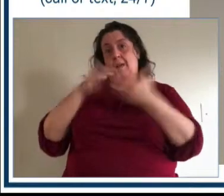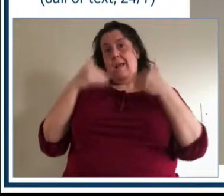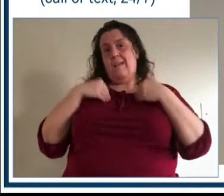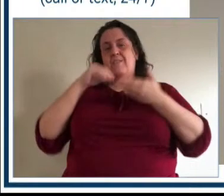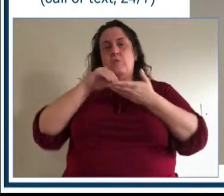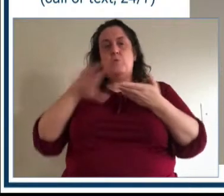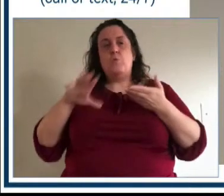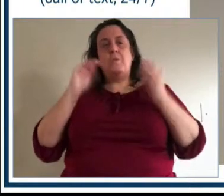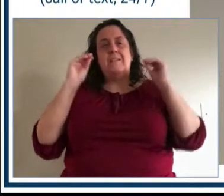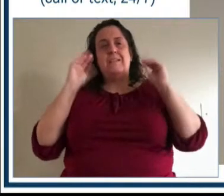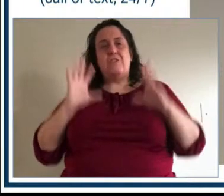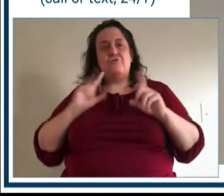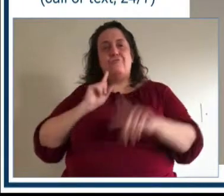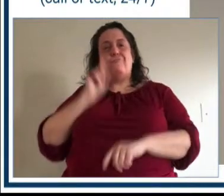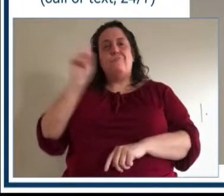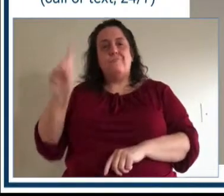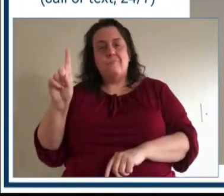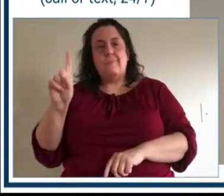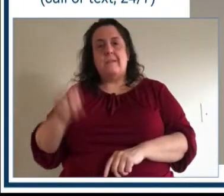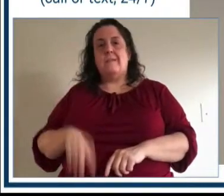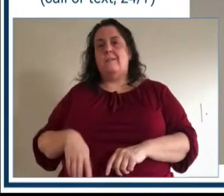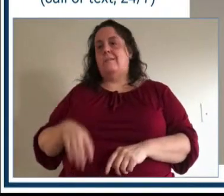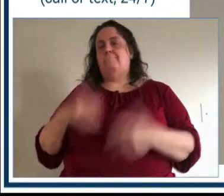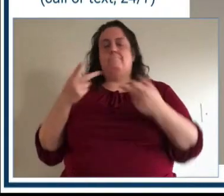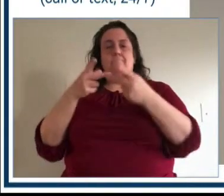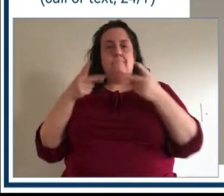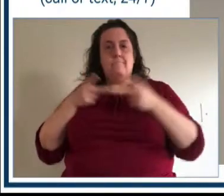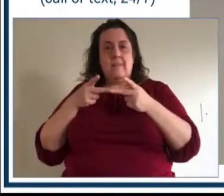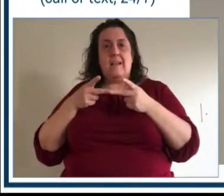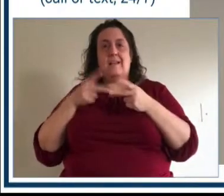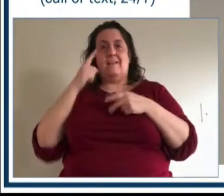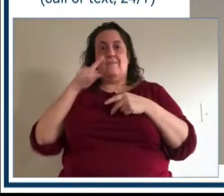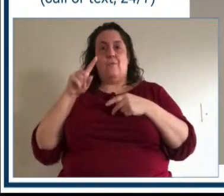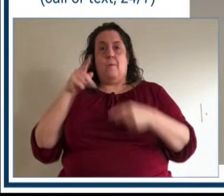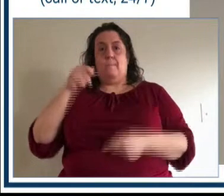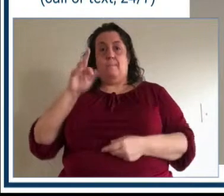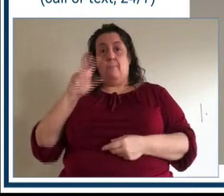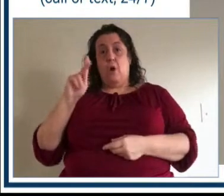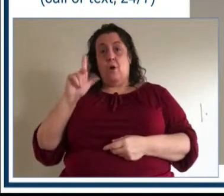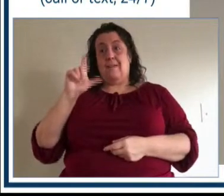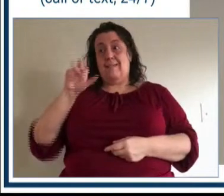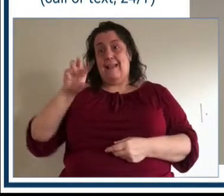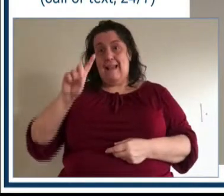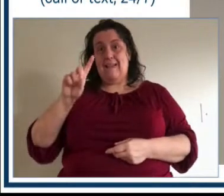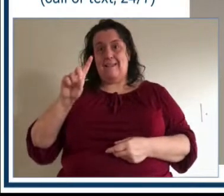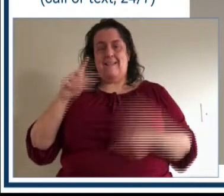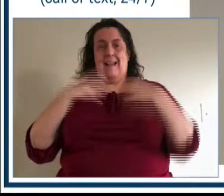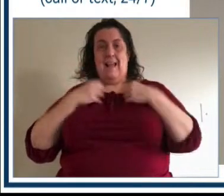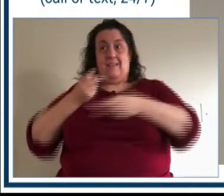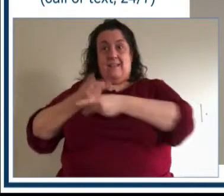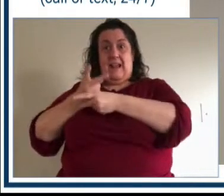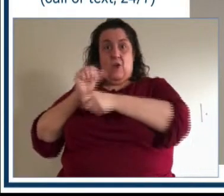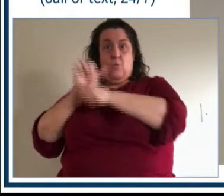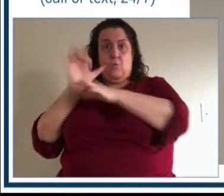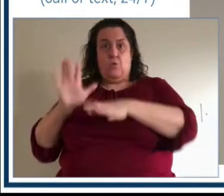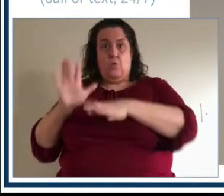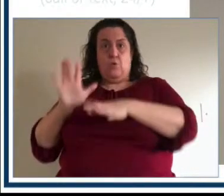the Parkland facility, so we've had some healthcare workers. We'll monitor and see what kind of spread there. There have been